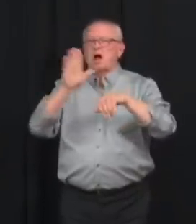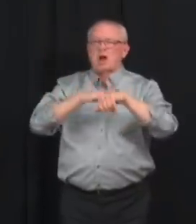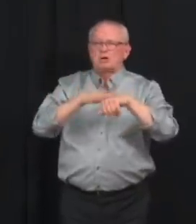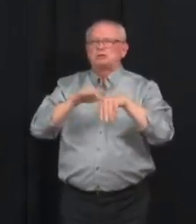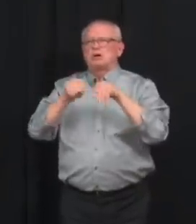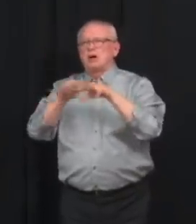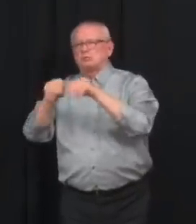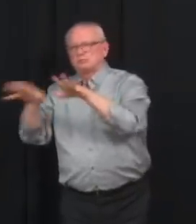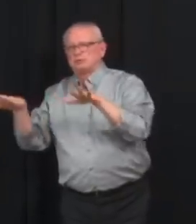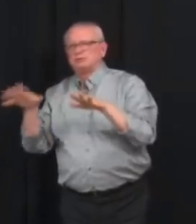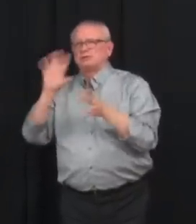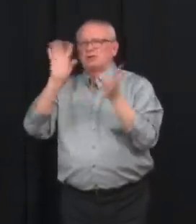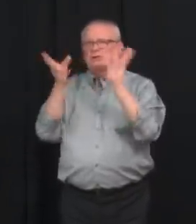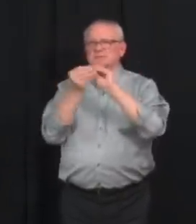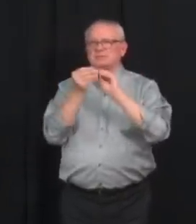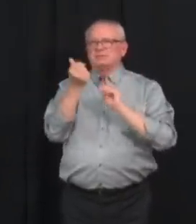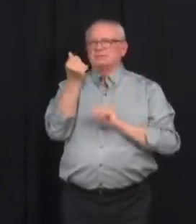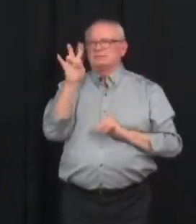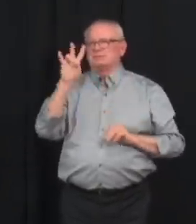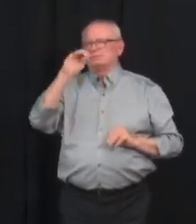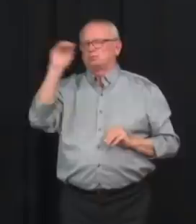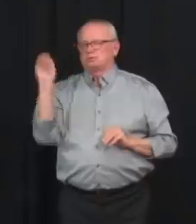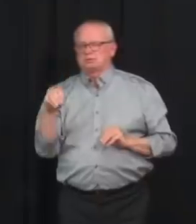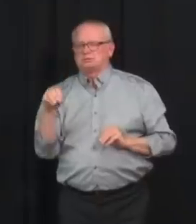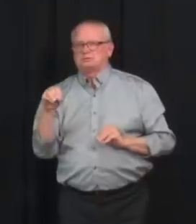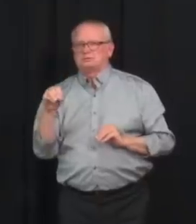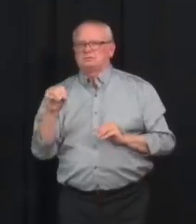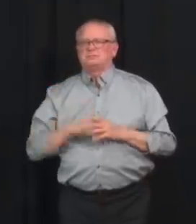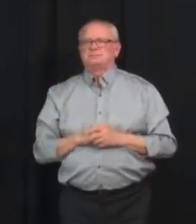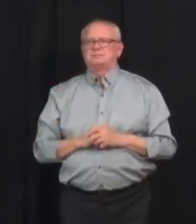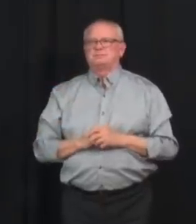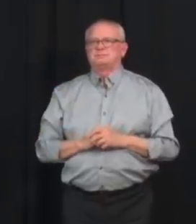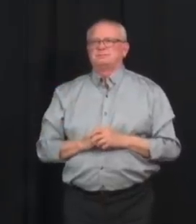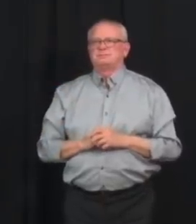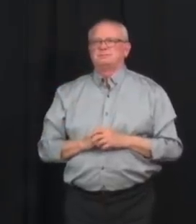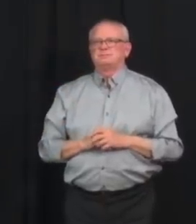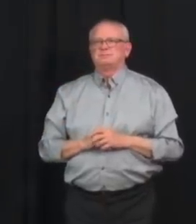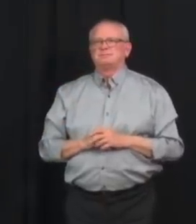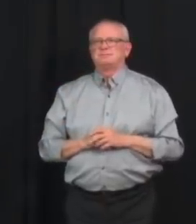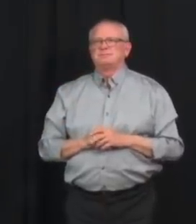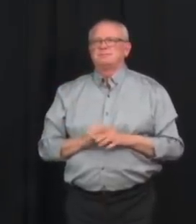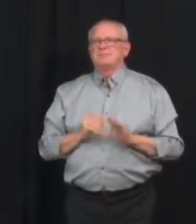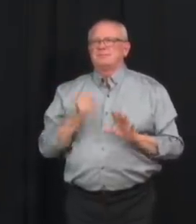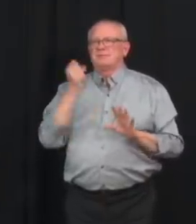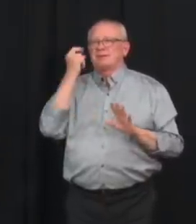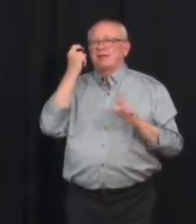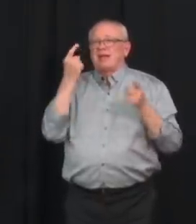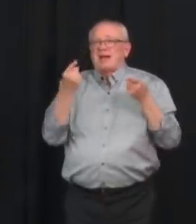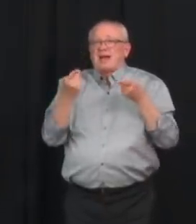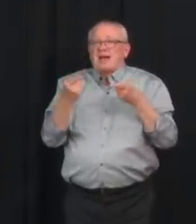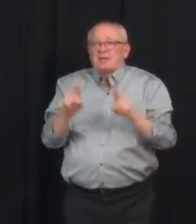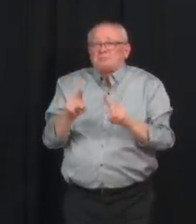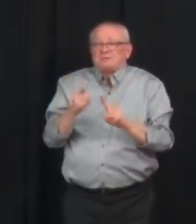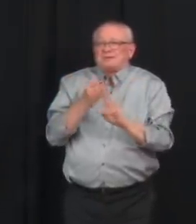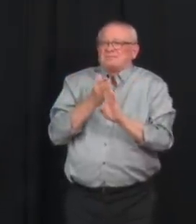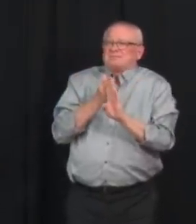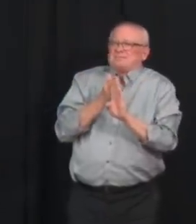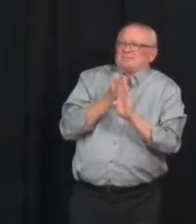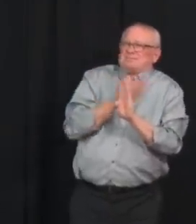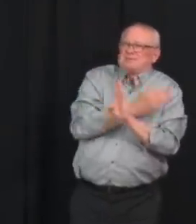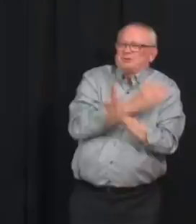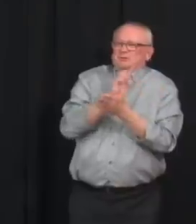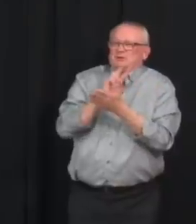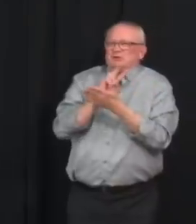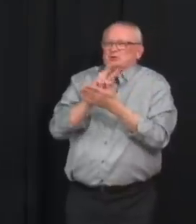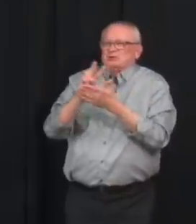province. This includes outbreaks and alerts that were opened before the two-week online school shift, and these